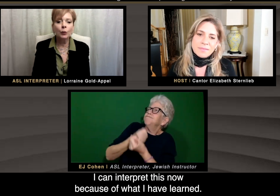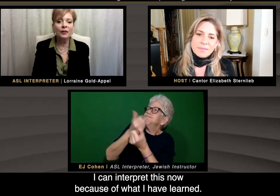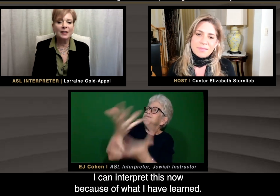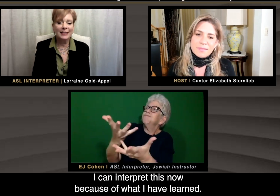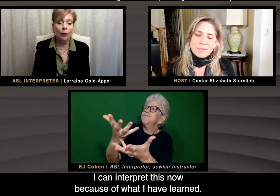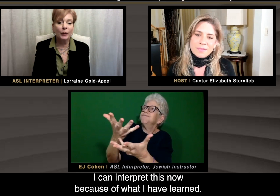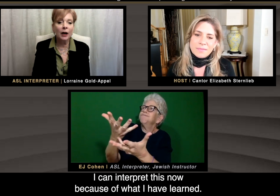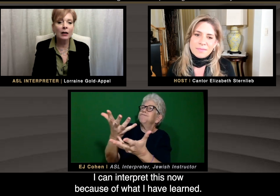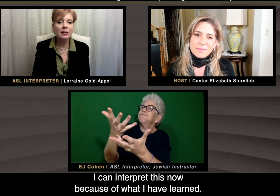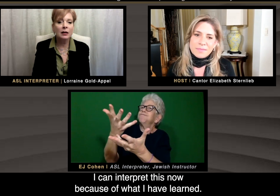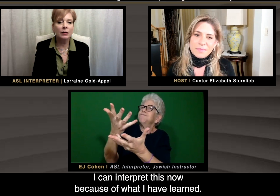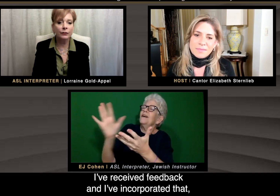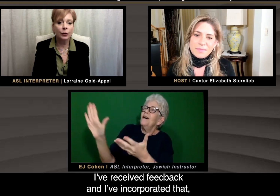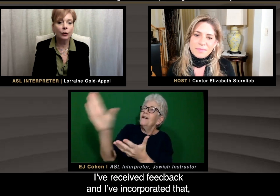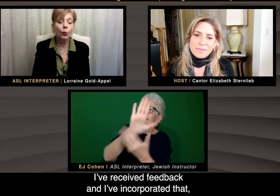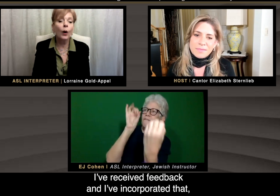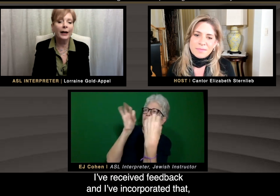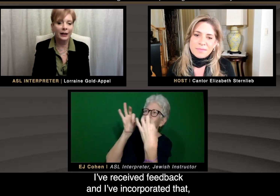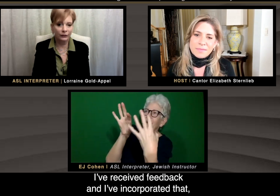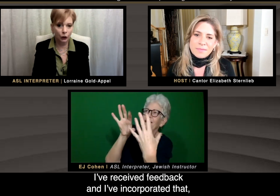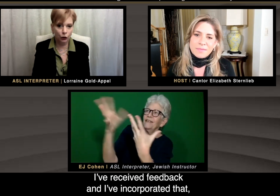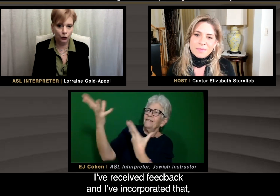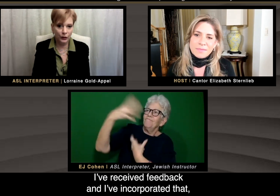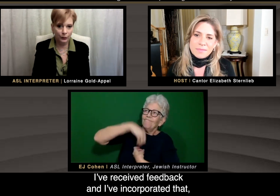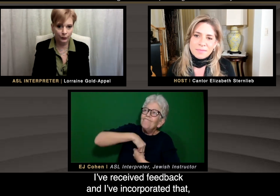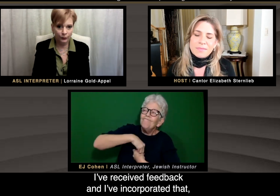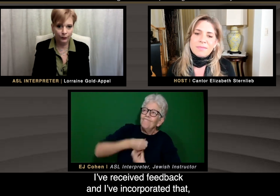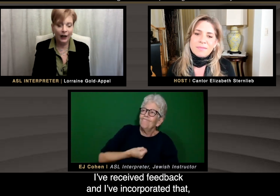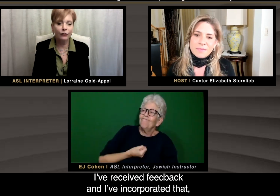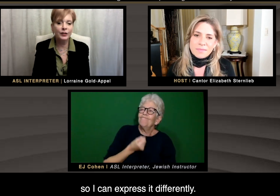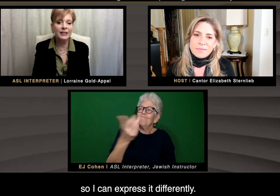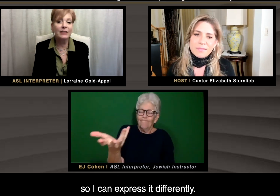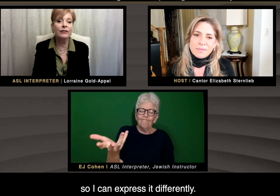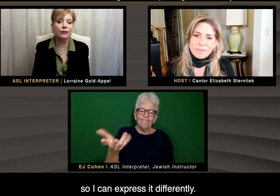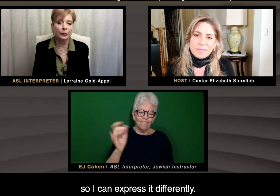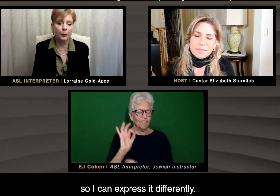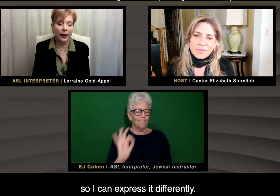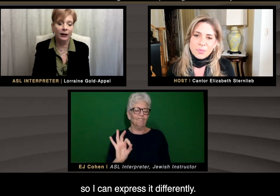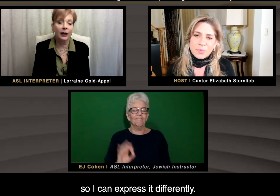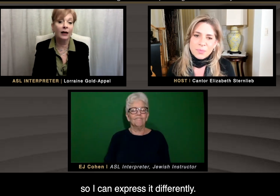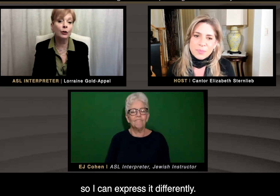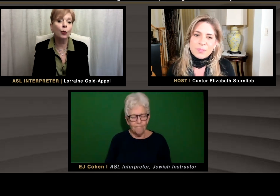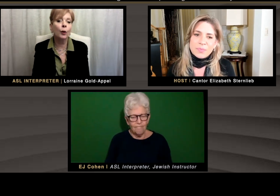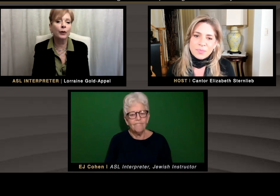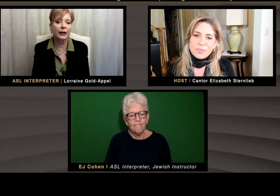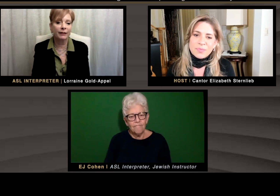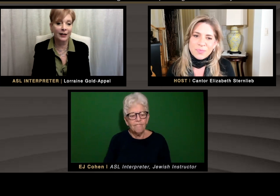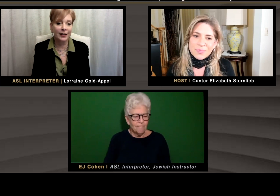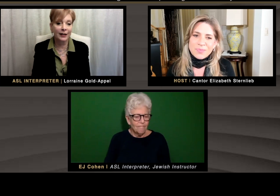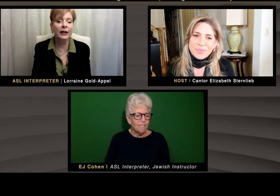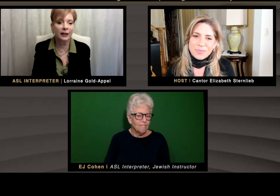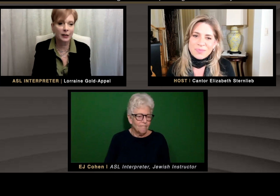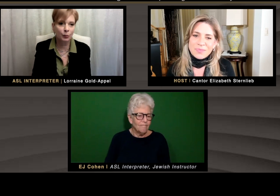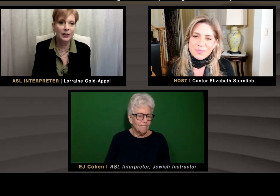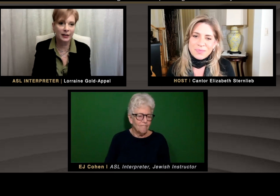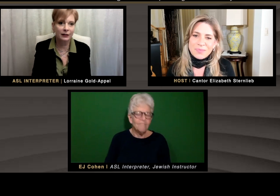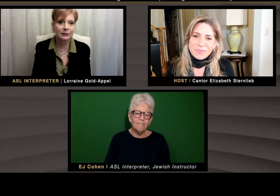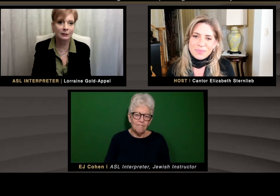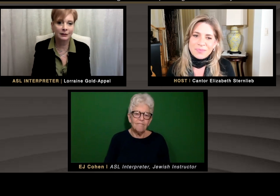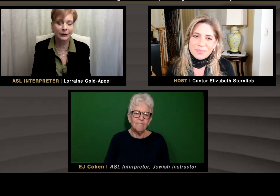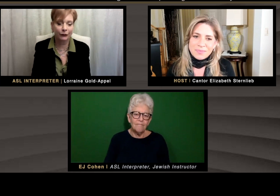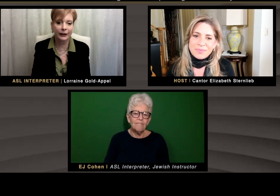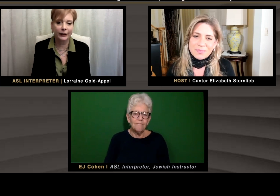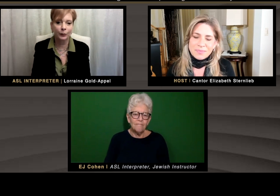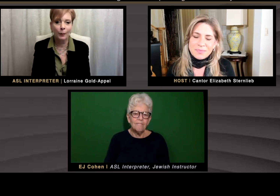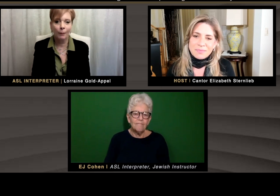I can interpret this now because of what I have learned. I've received the feedback and I've incorporated that so I can express